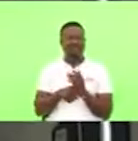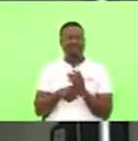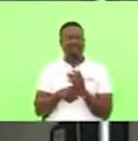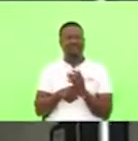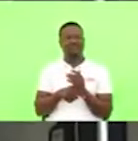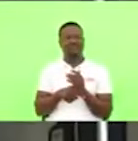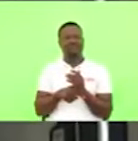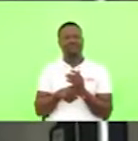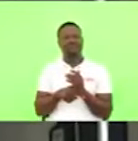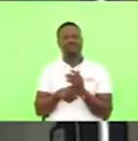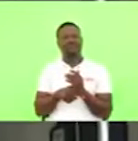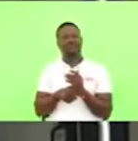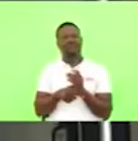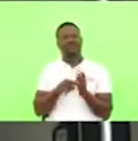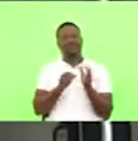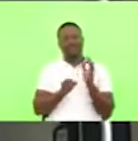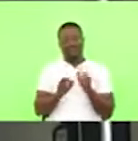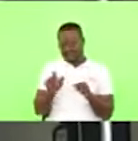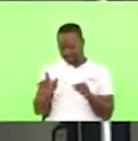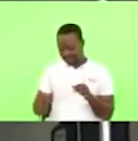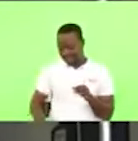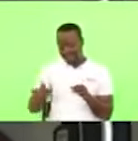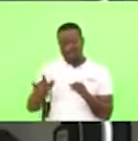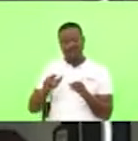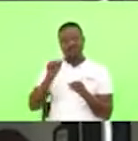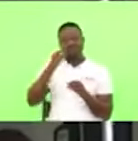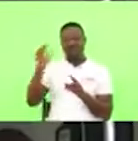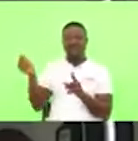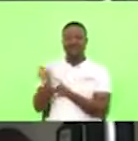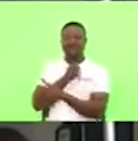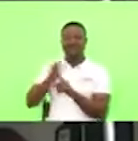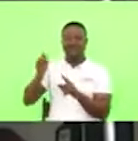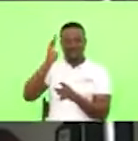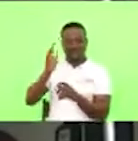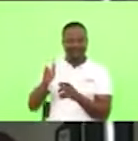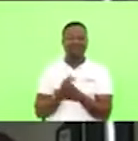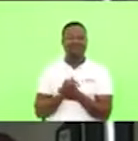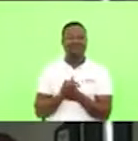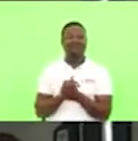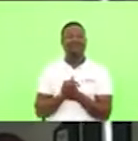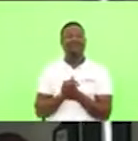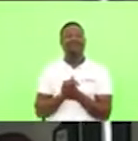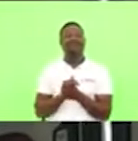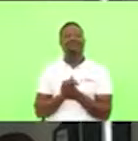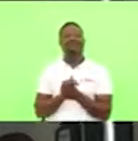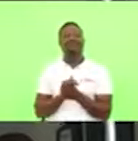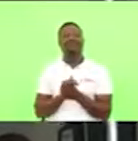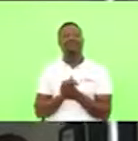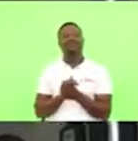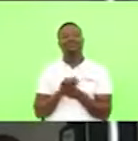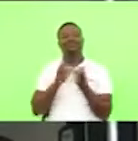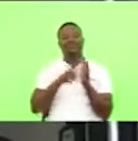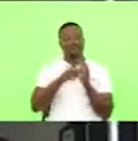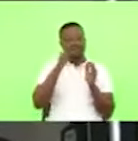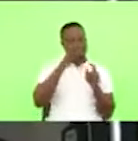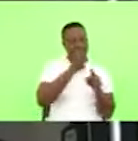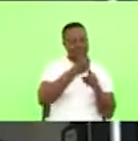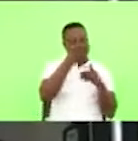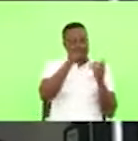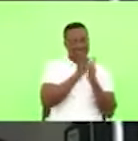woe betides if you touch her, the woman will beat the man. Then this time the woman decided not to